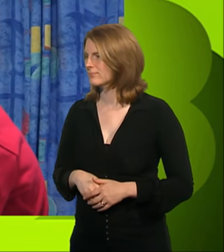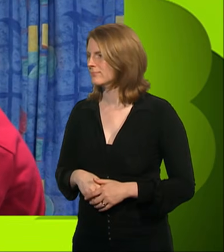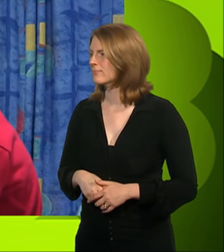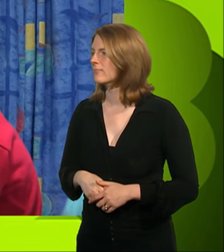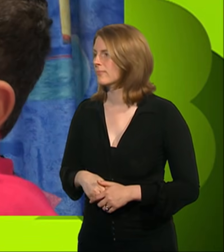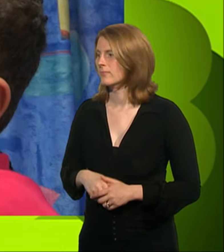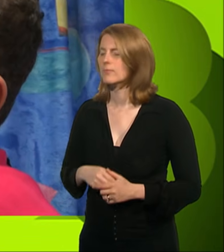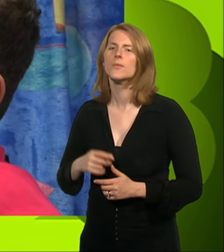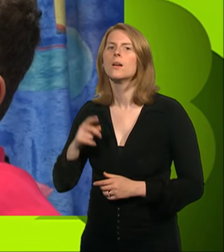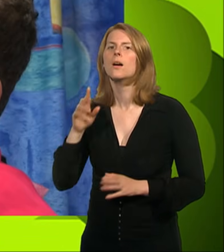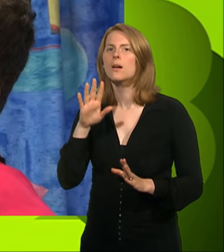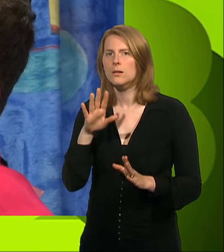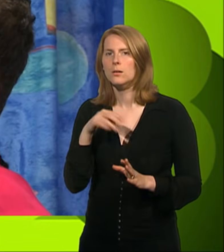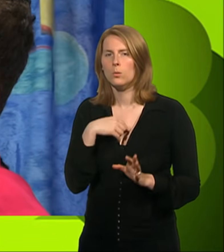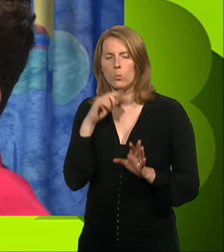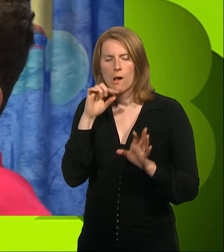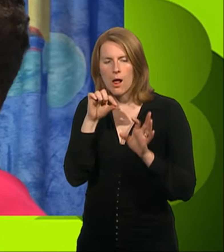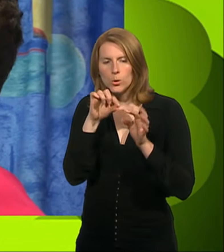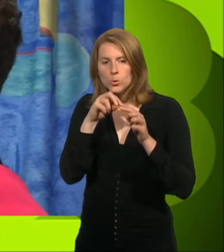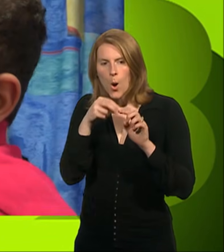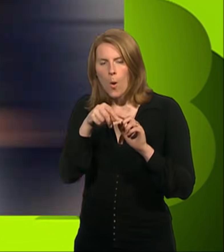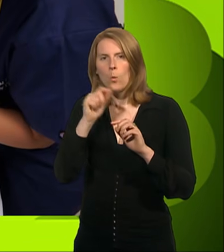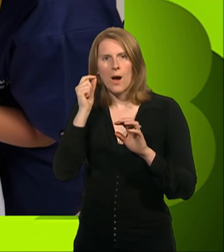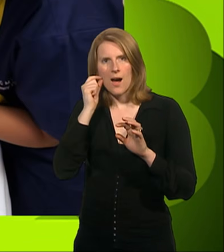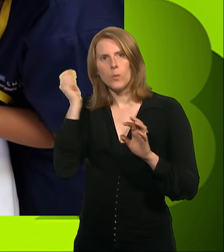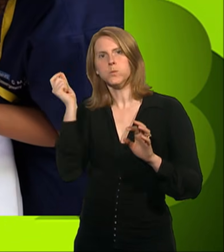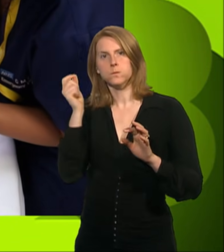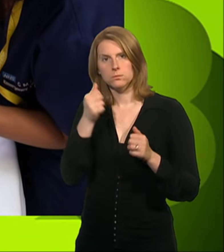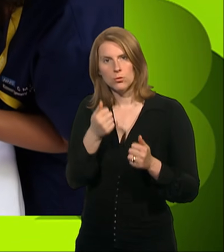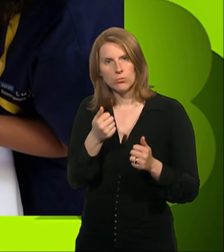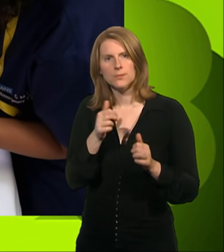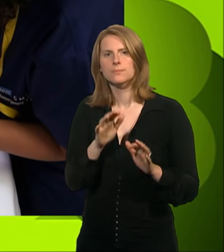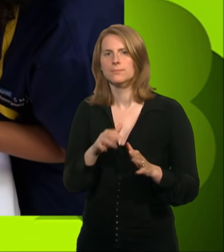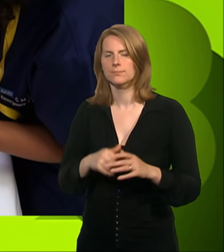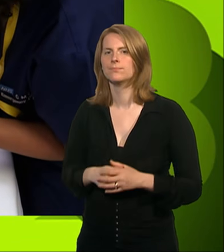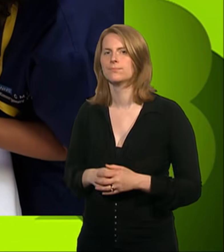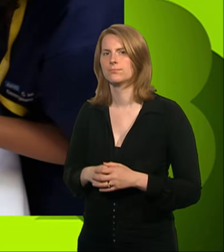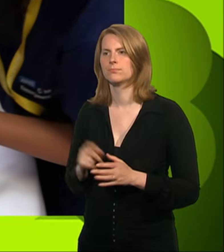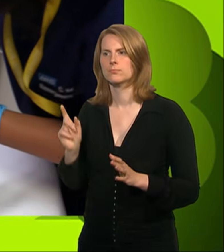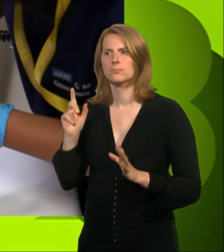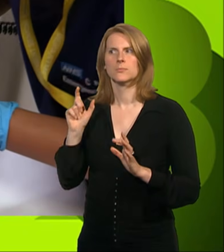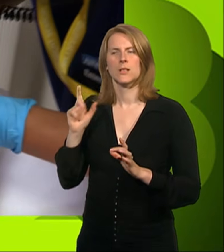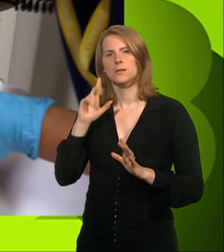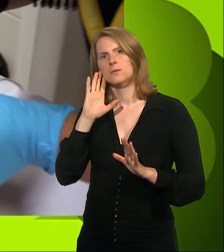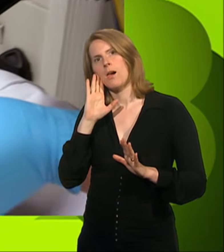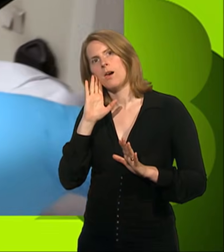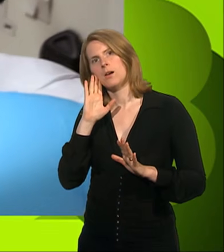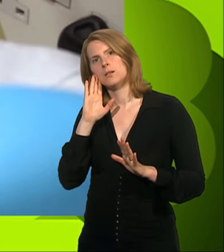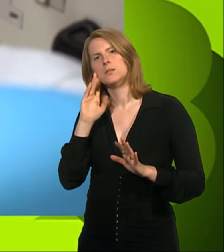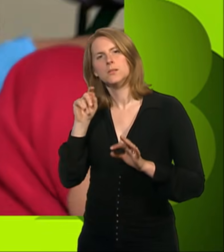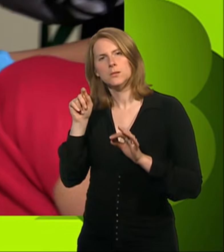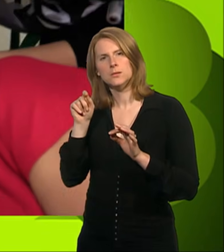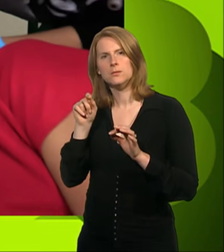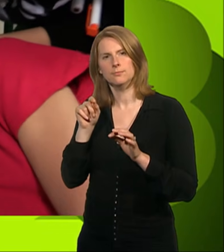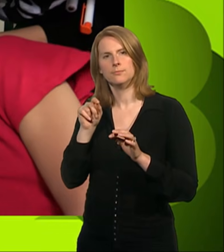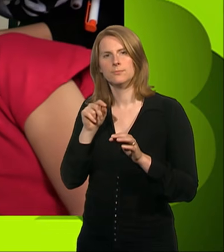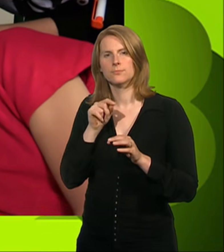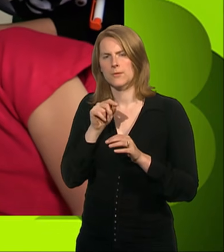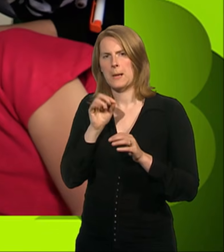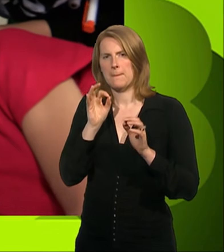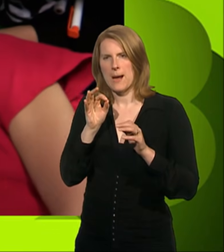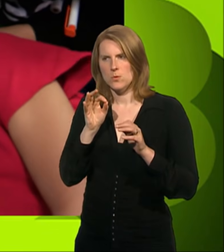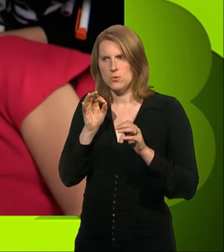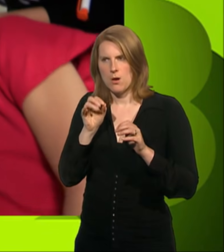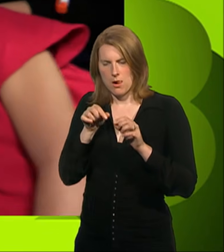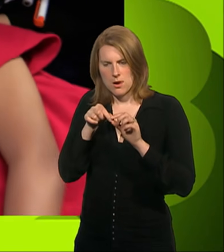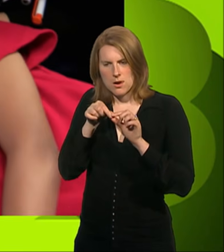it shouldn't hurt. Is that all right? Okay. Hassan lies as still as, well, a stone, as Dr. Schiller uses